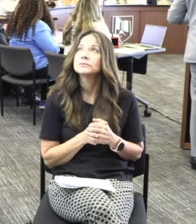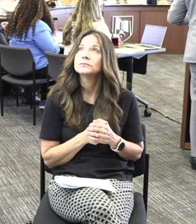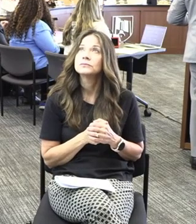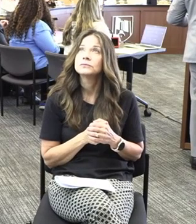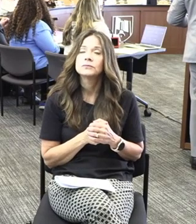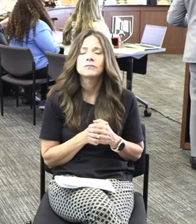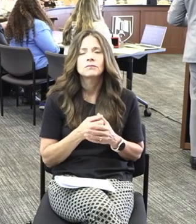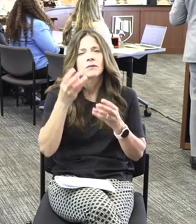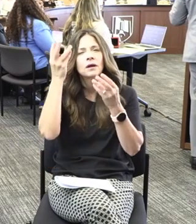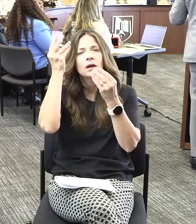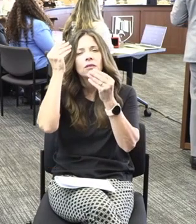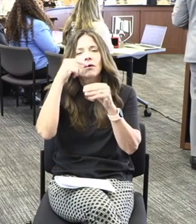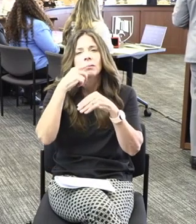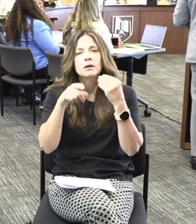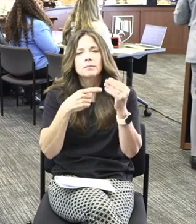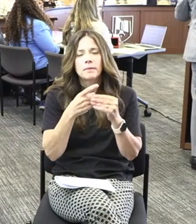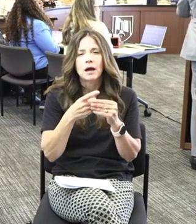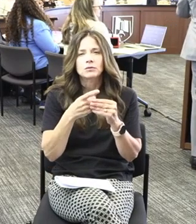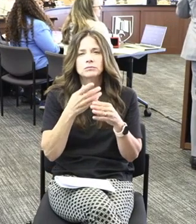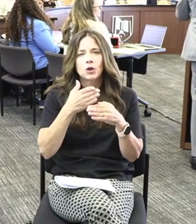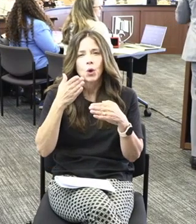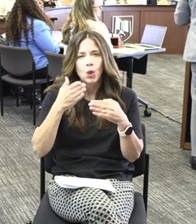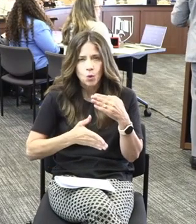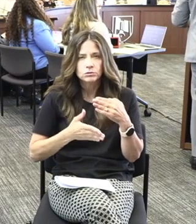So I thought about the closing of